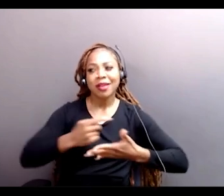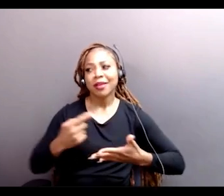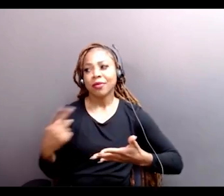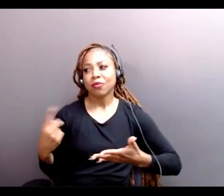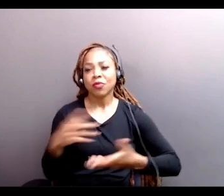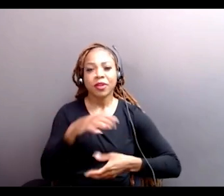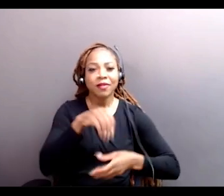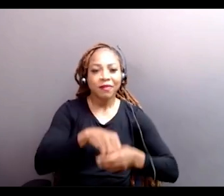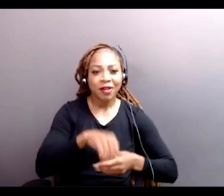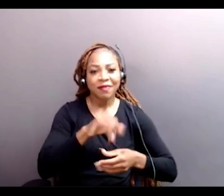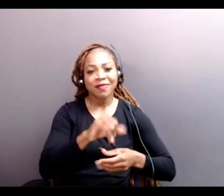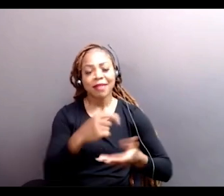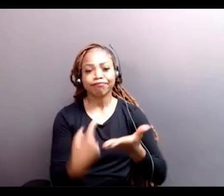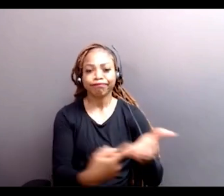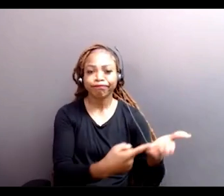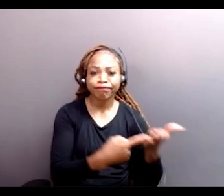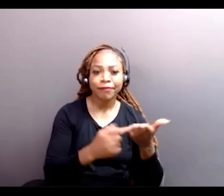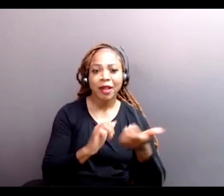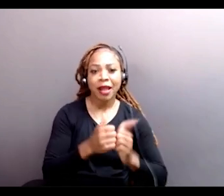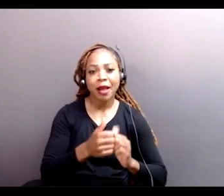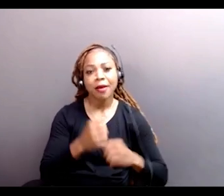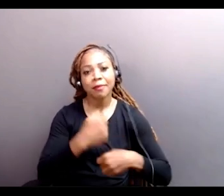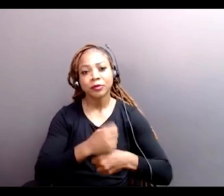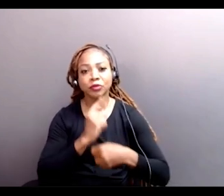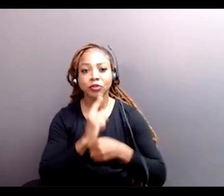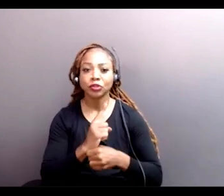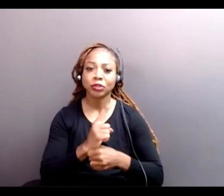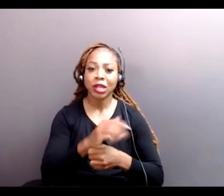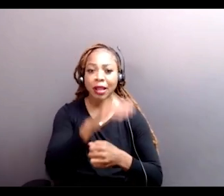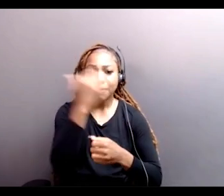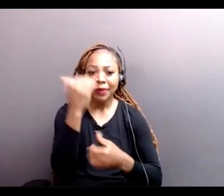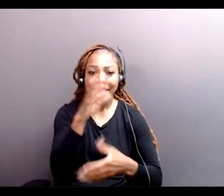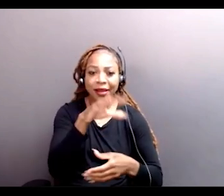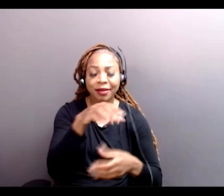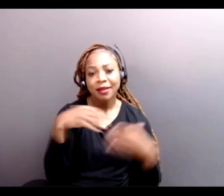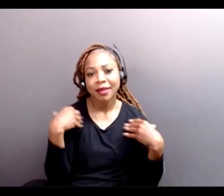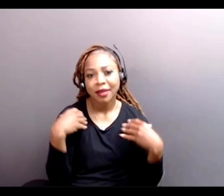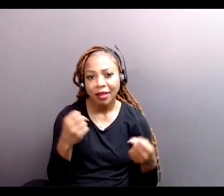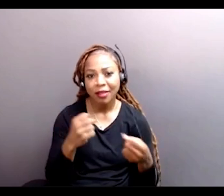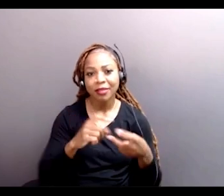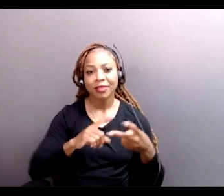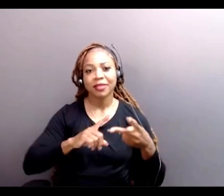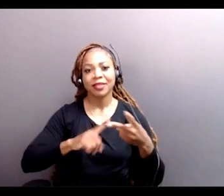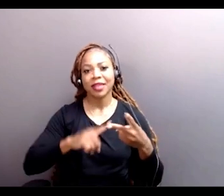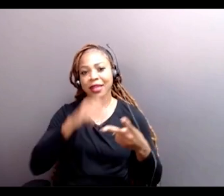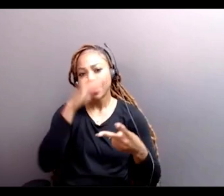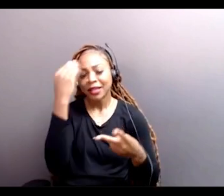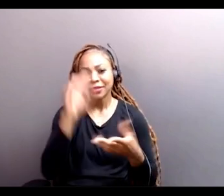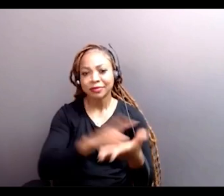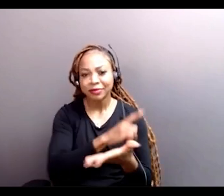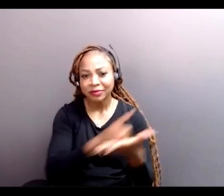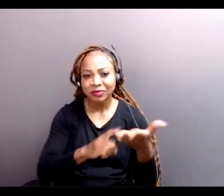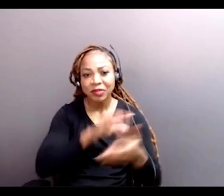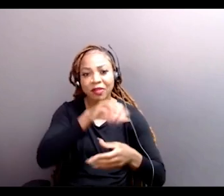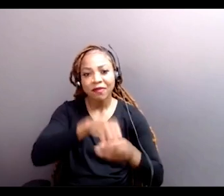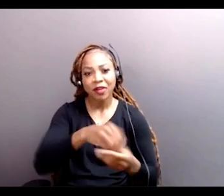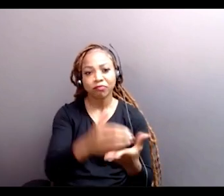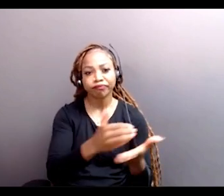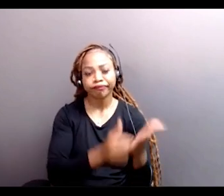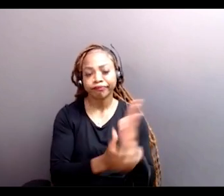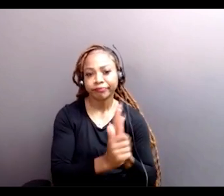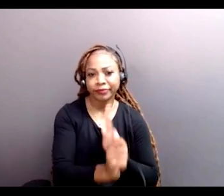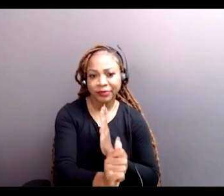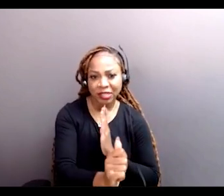of that conversation about how do we get Black health and anti-Black racism into those competencies. So it becomes part of what every public